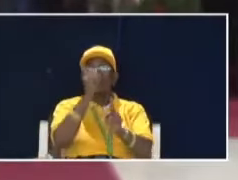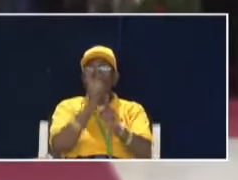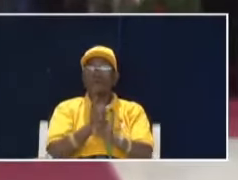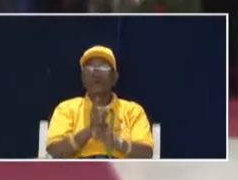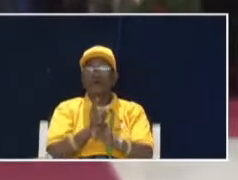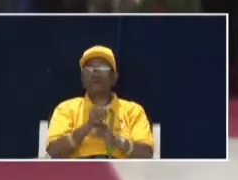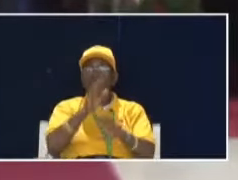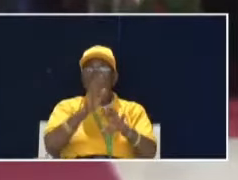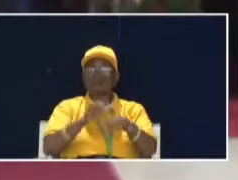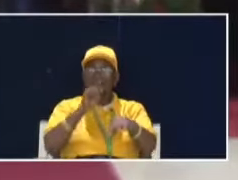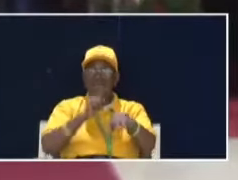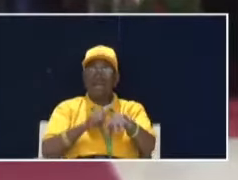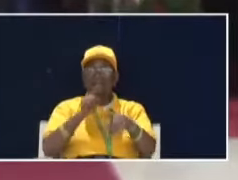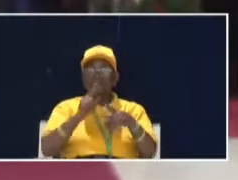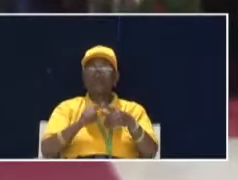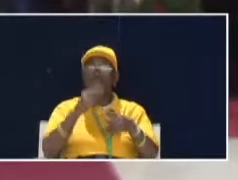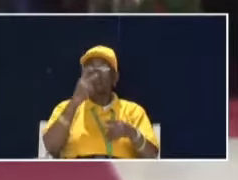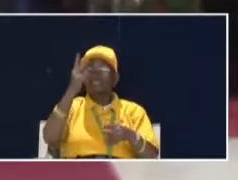the widow.